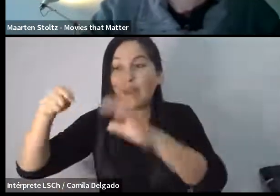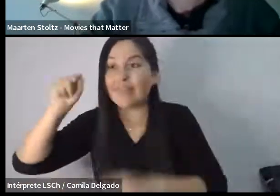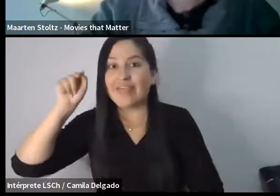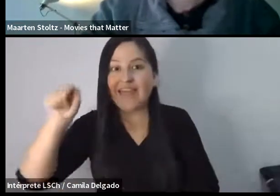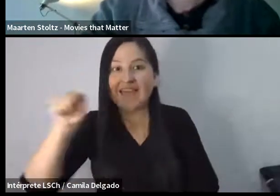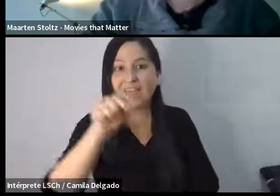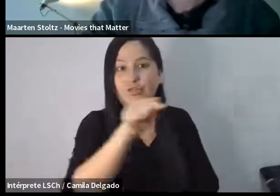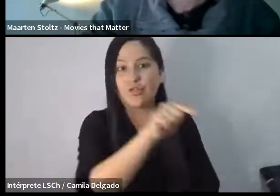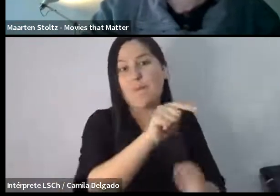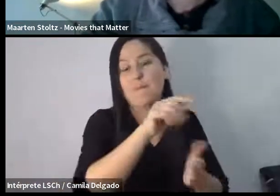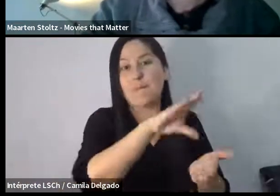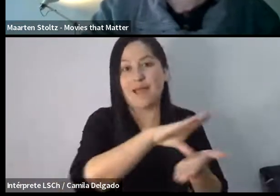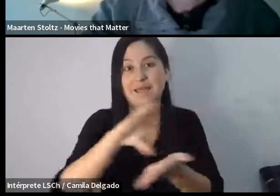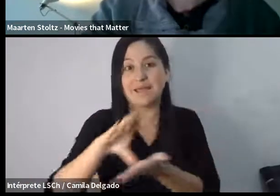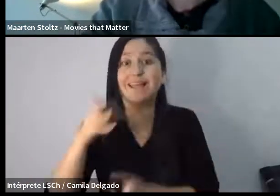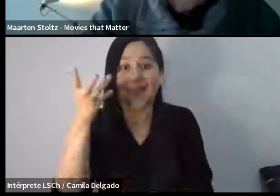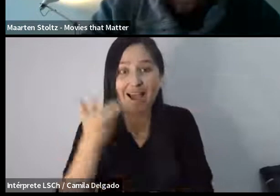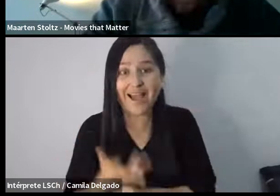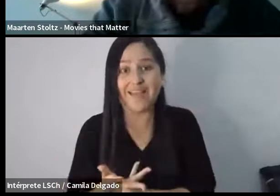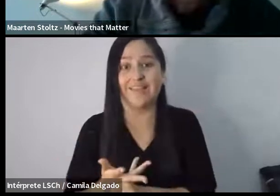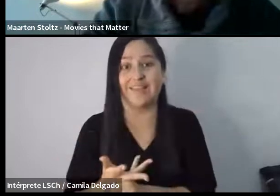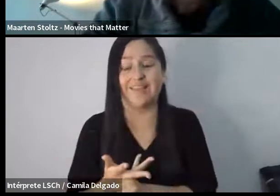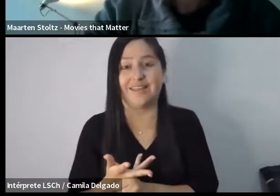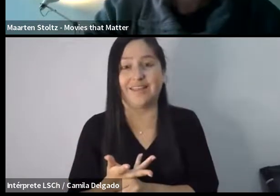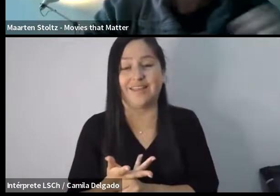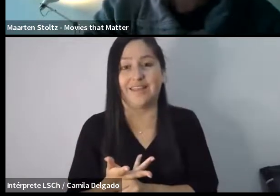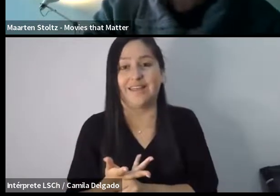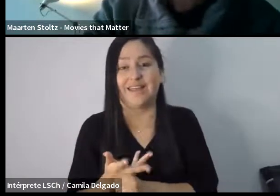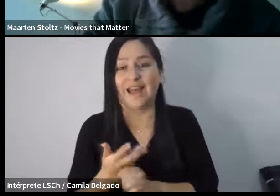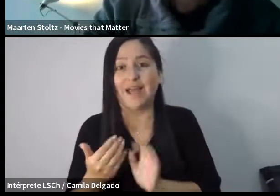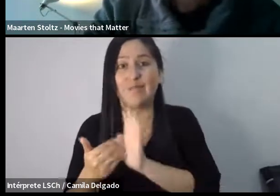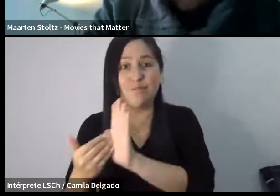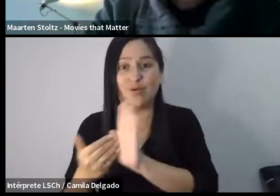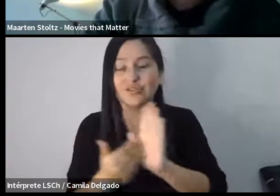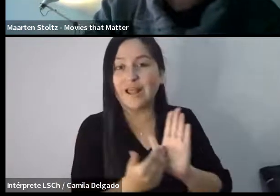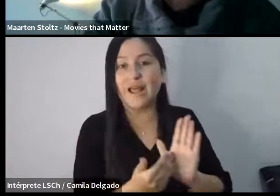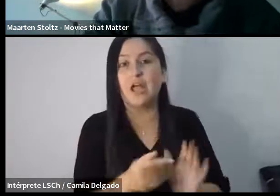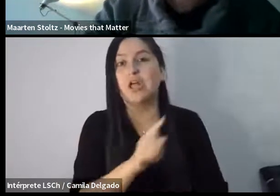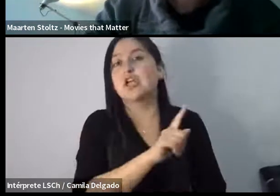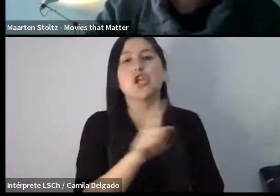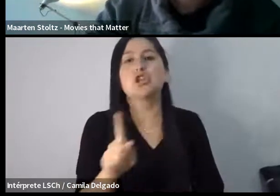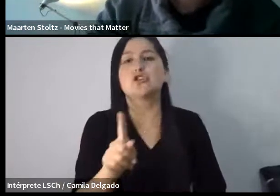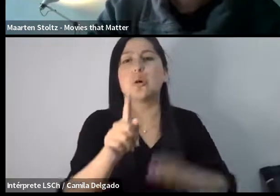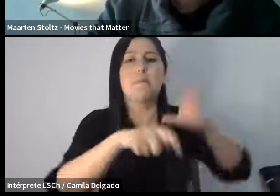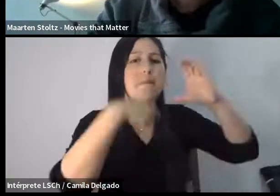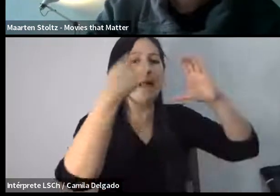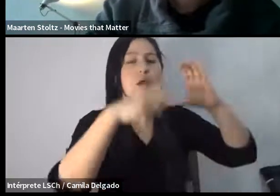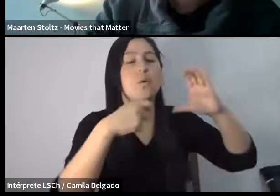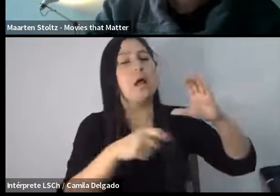like maybe not enjoyable to watch, but definitely important to watch.